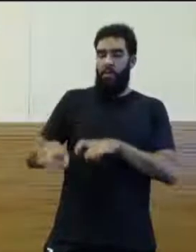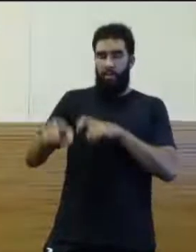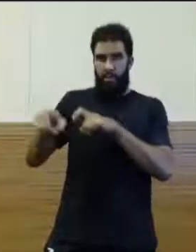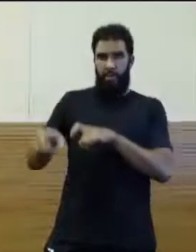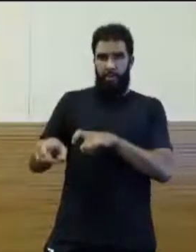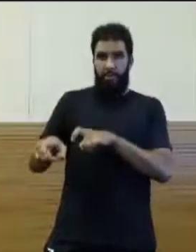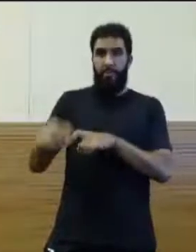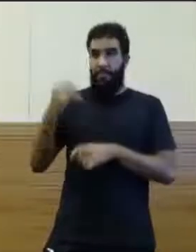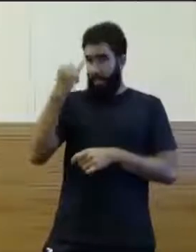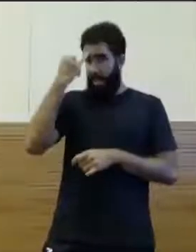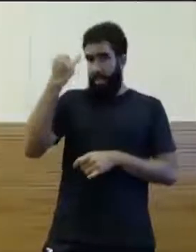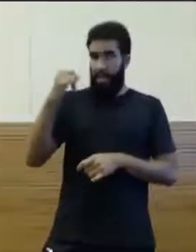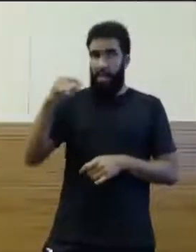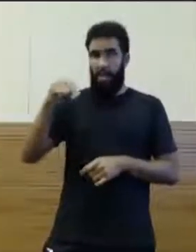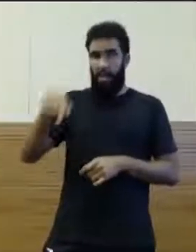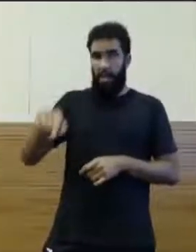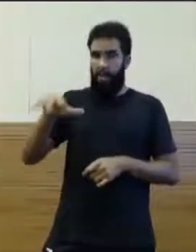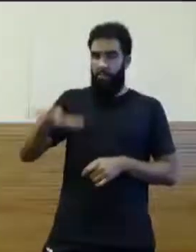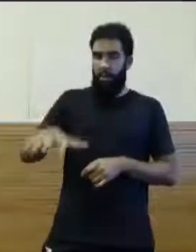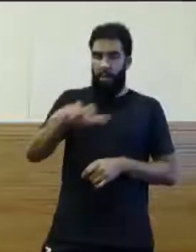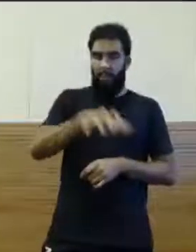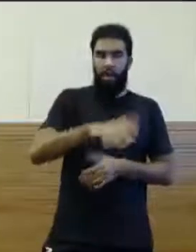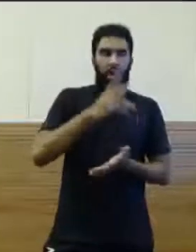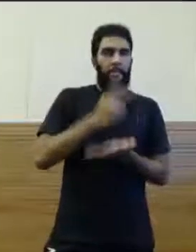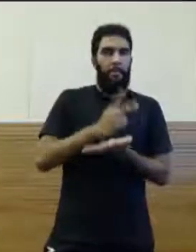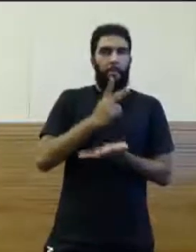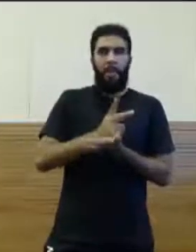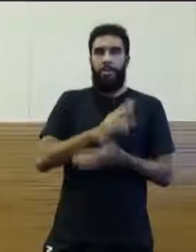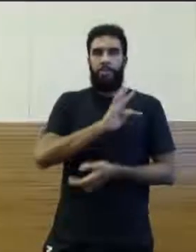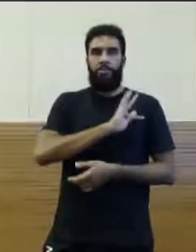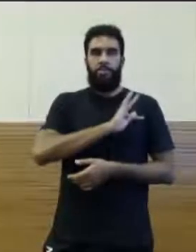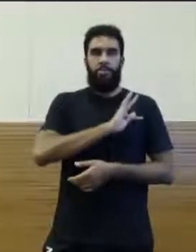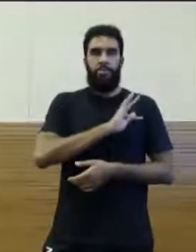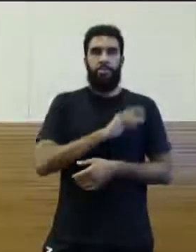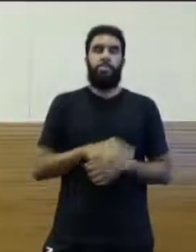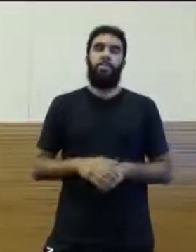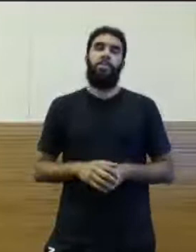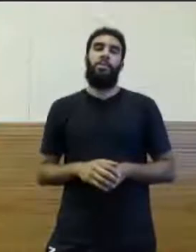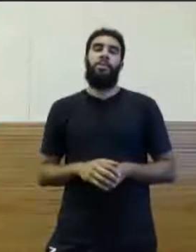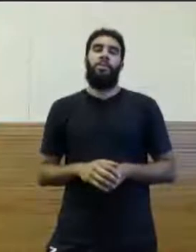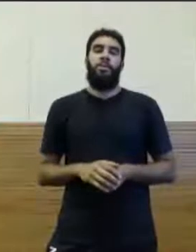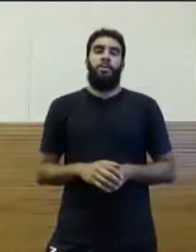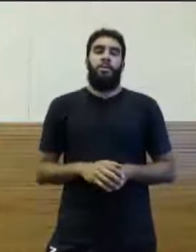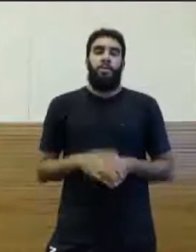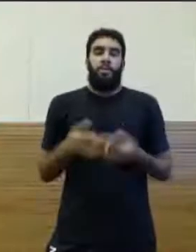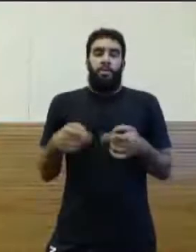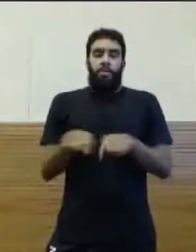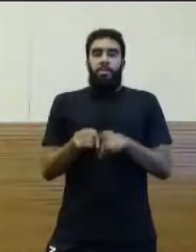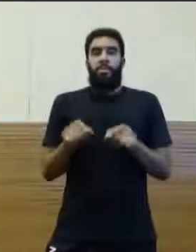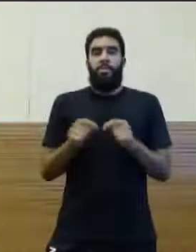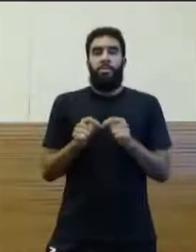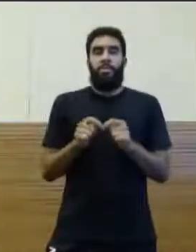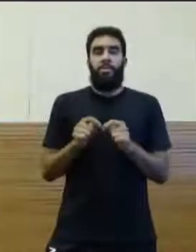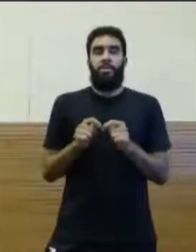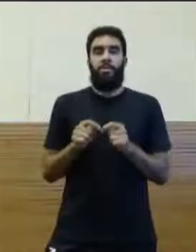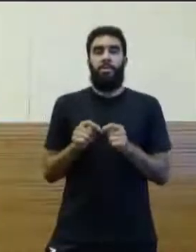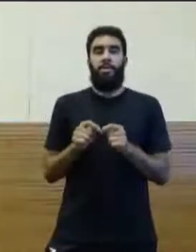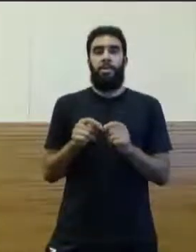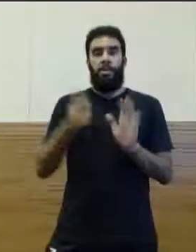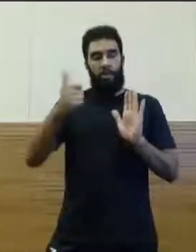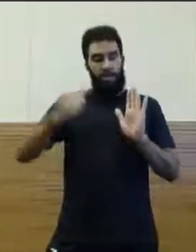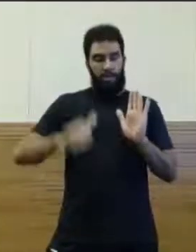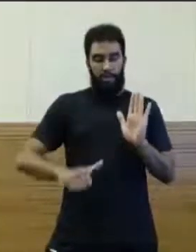regards the rural zones where all entities would have the idea of having the same technical direction or